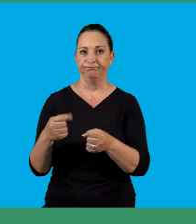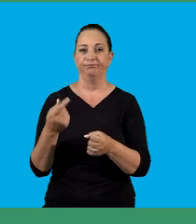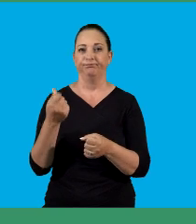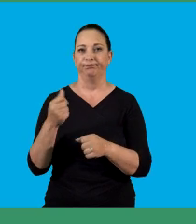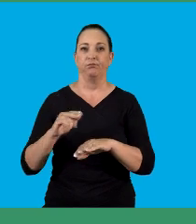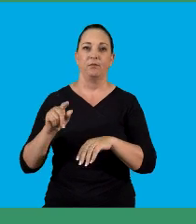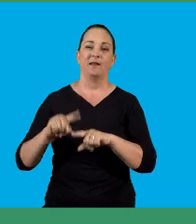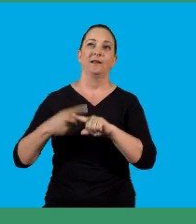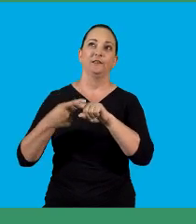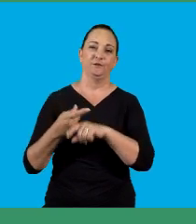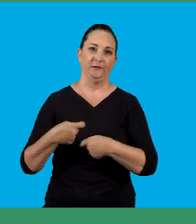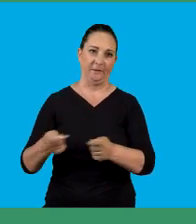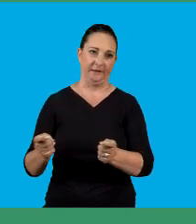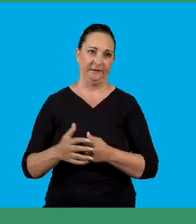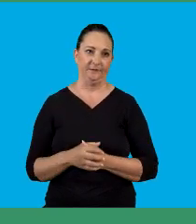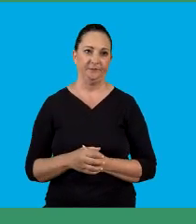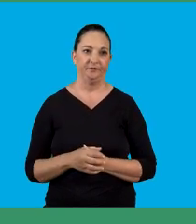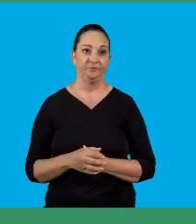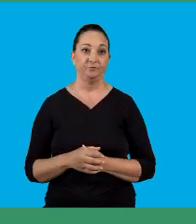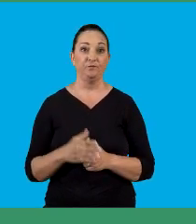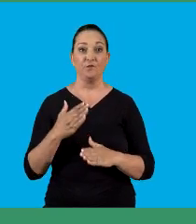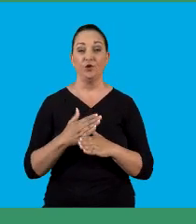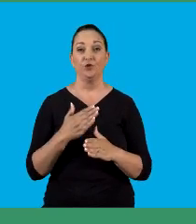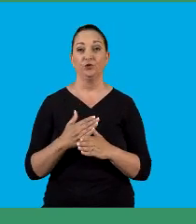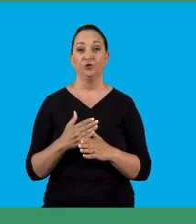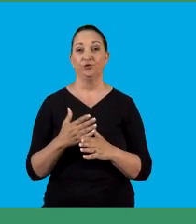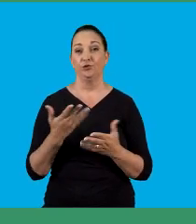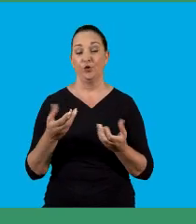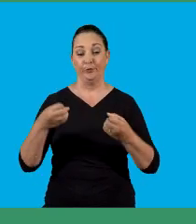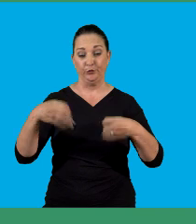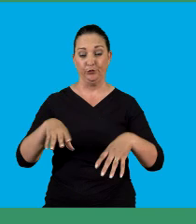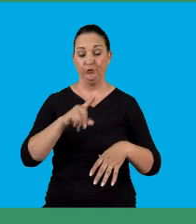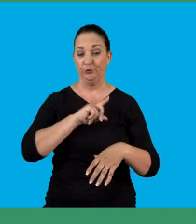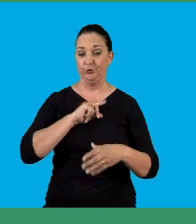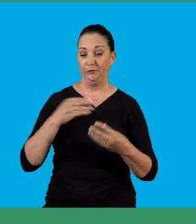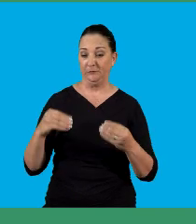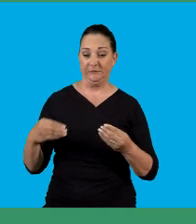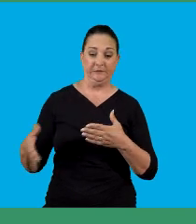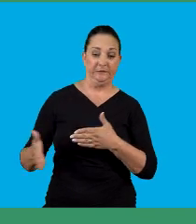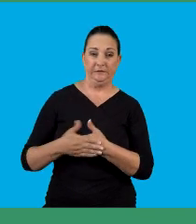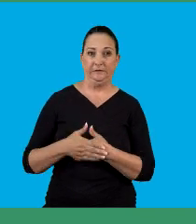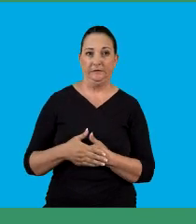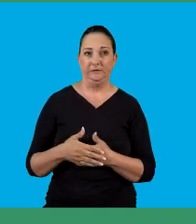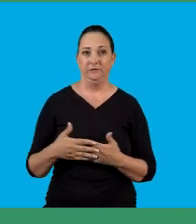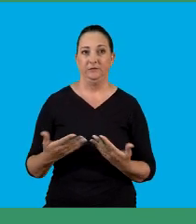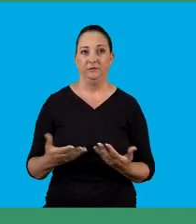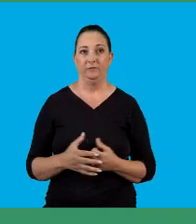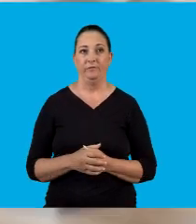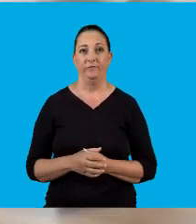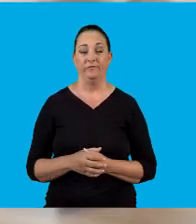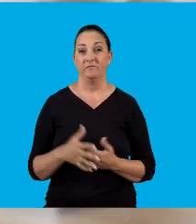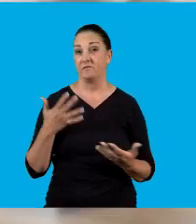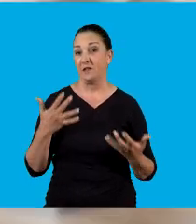additional costs. Loss of jobs if a business closes down. So if it happens that the